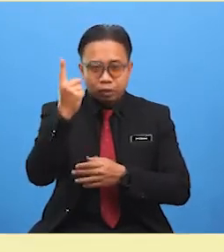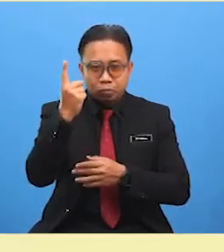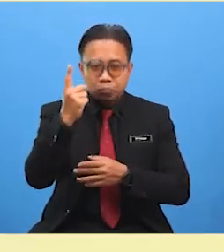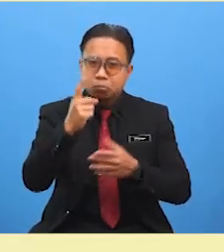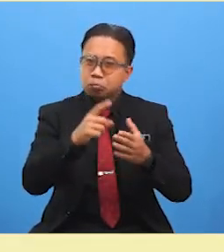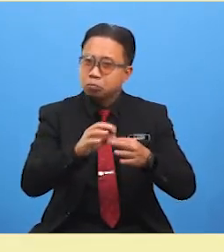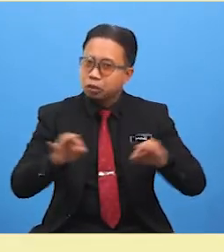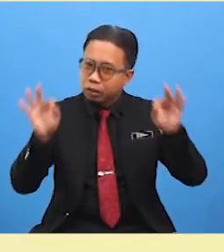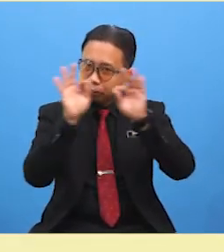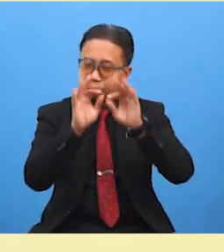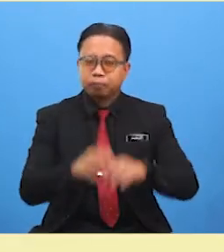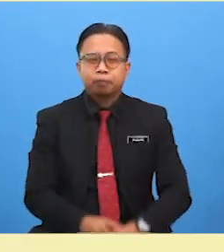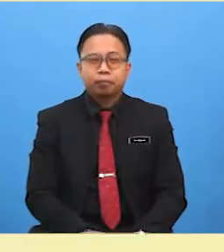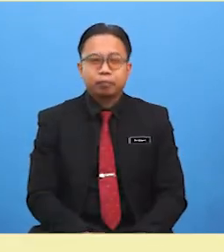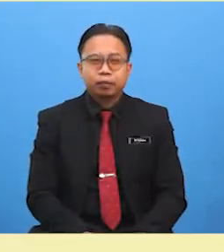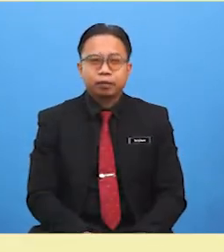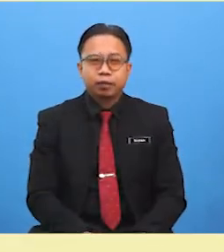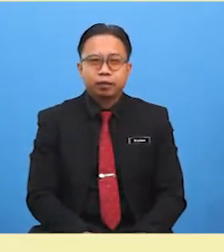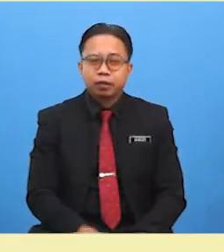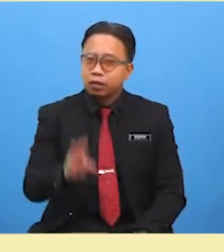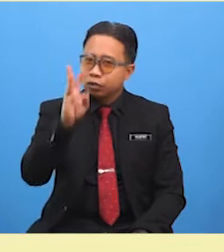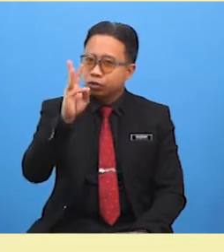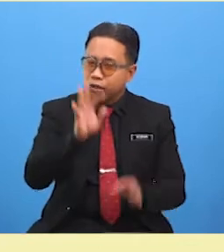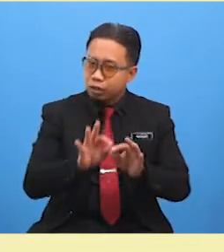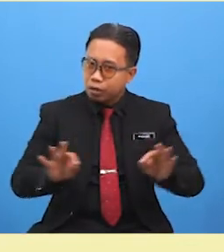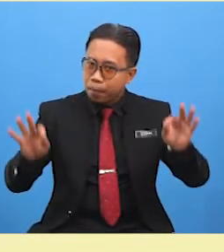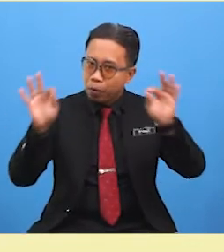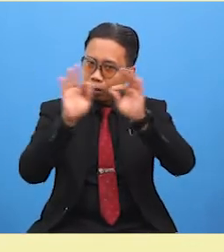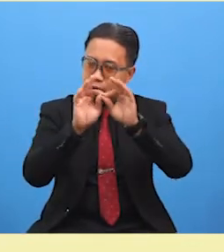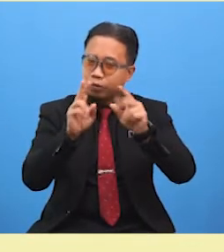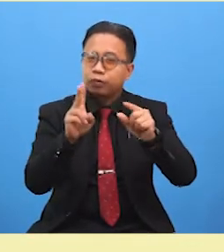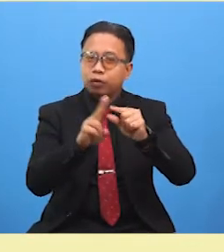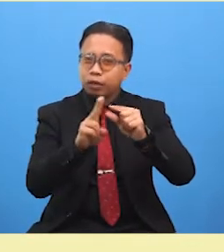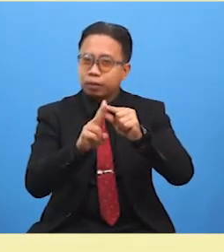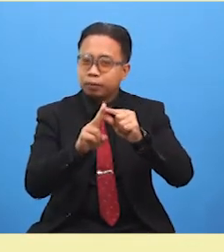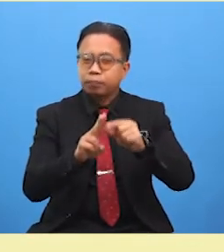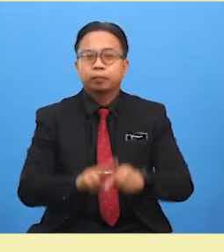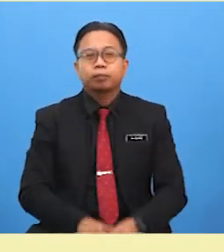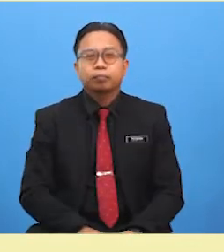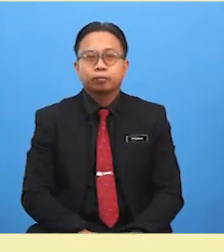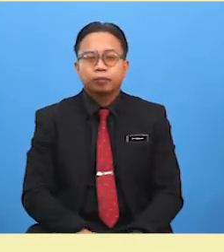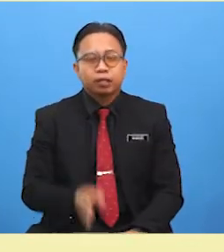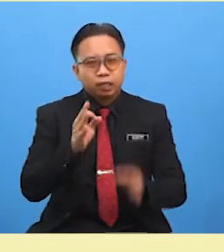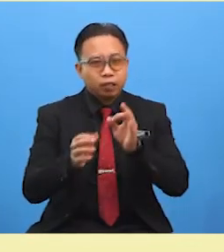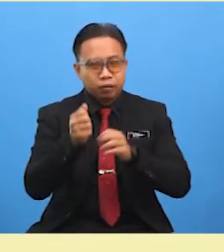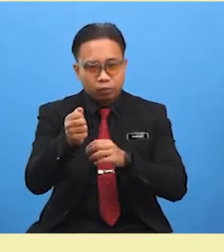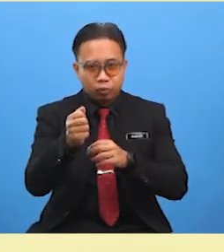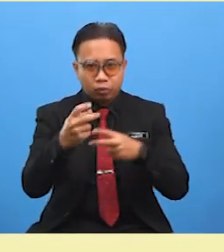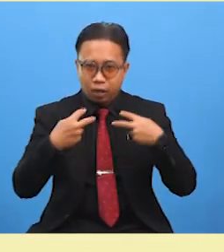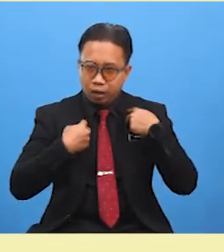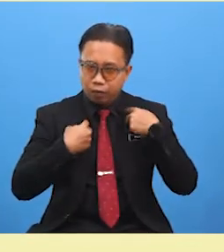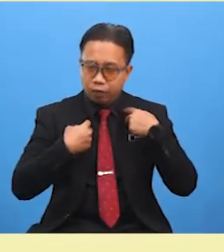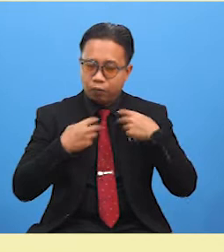things, especially the 6 important vocabularies. And if you do have your Get